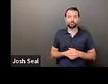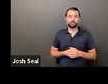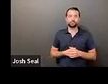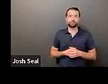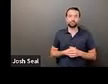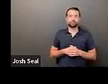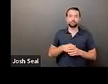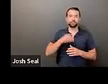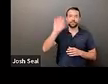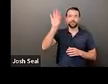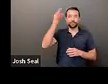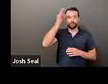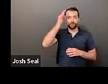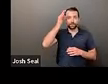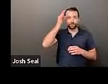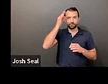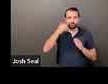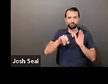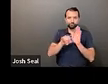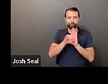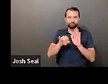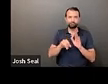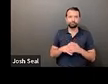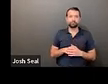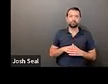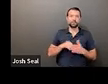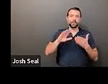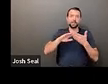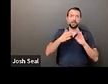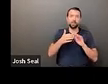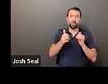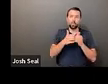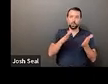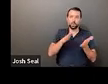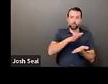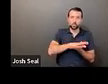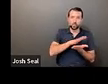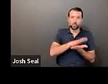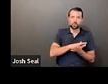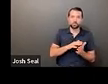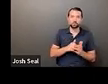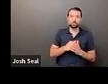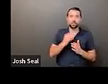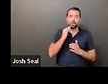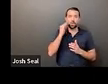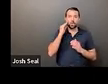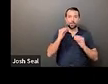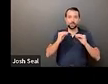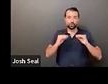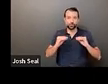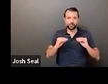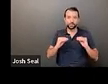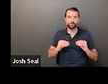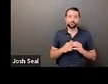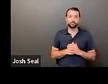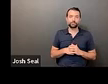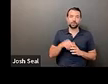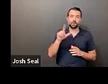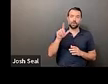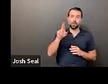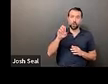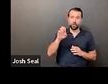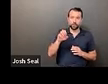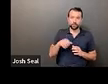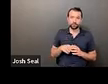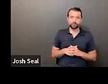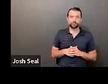indicators, communities without schools, home instruction, least restrictive environment, parentally placed. What is the 1%?